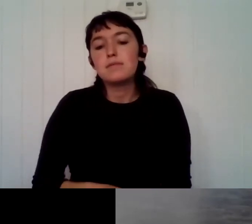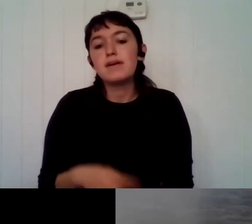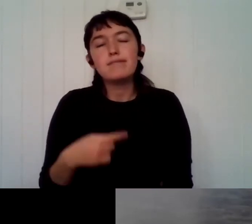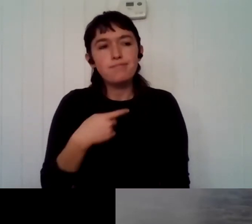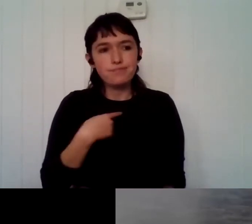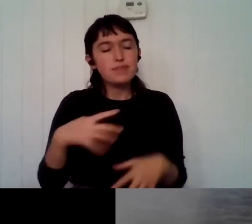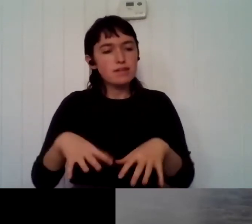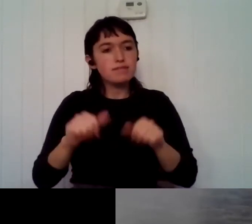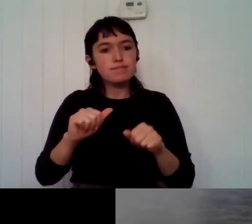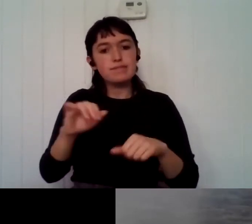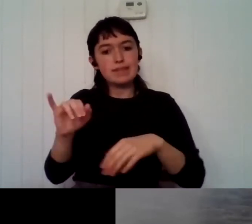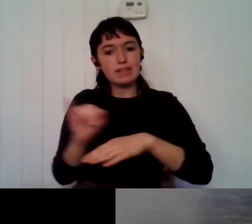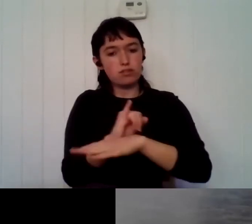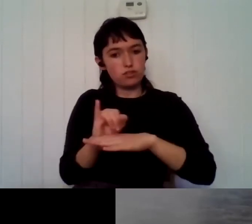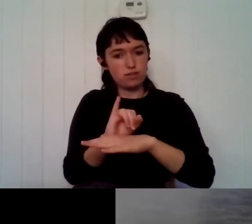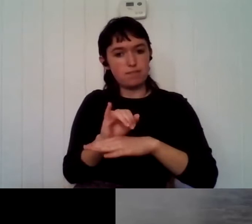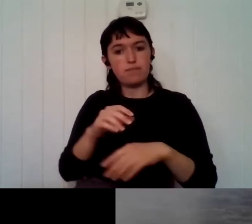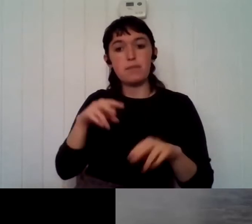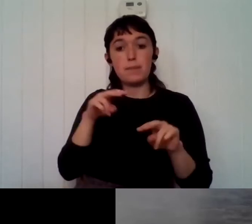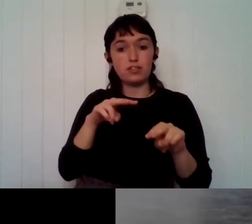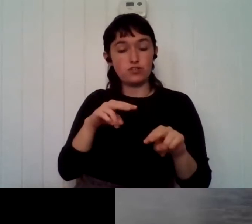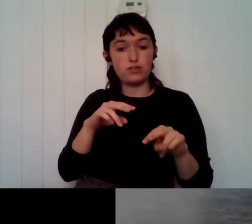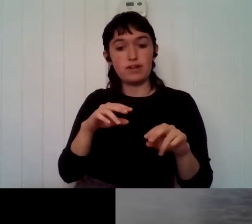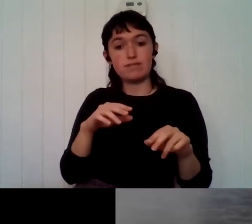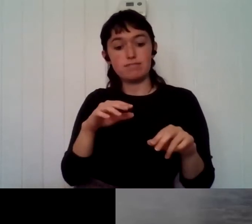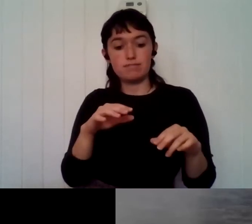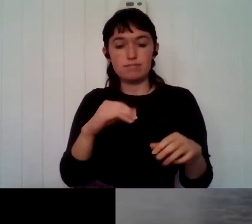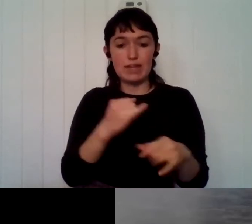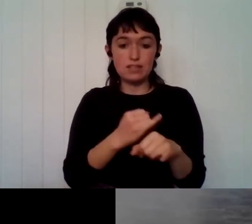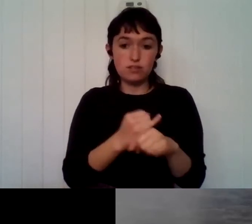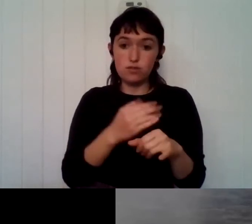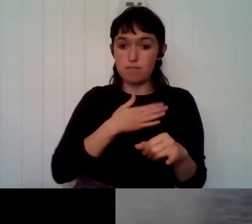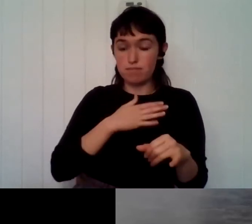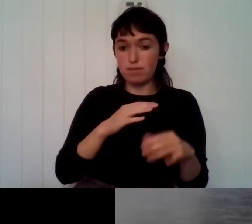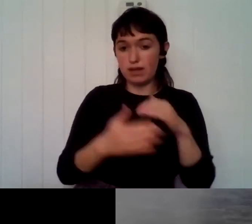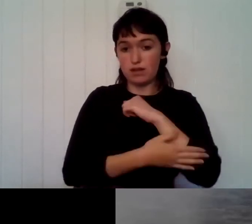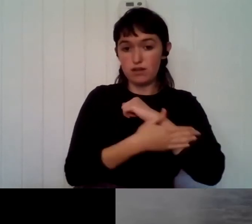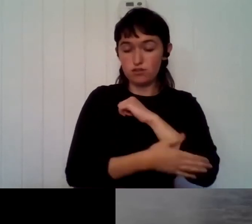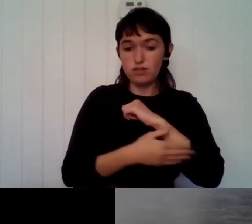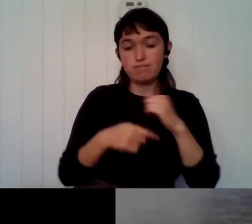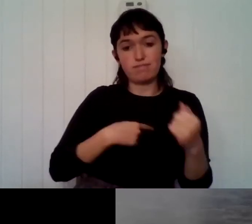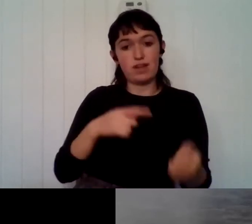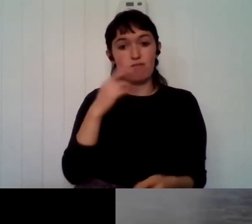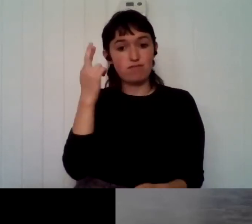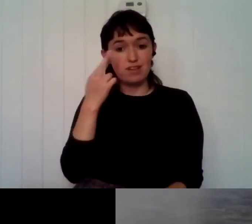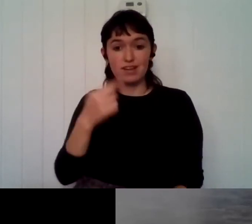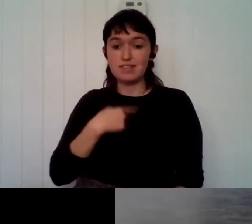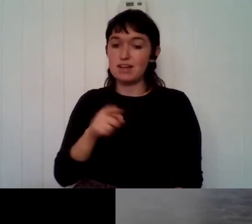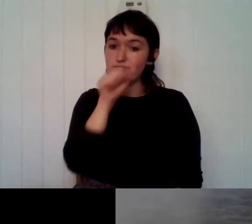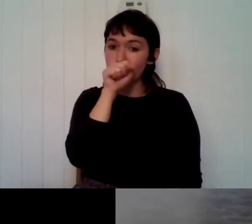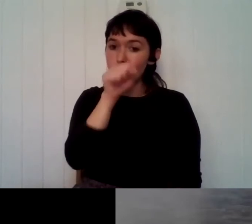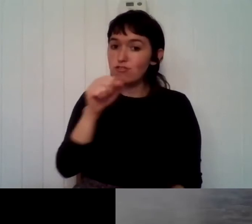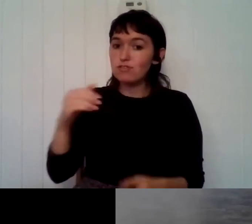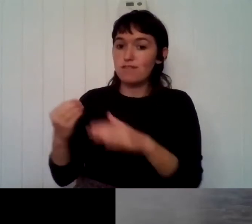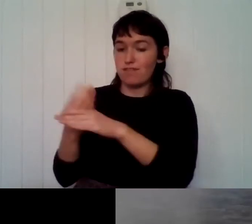the monitoring institute of my country, and I realized that I really liked volcanoes. First of all, I really